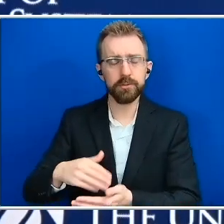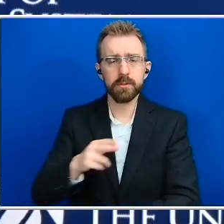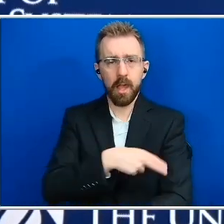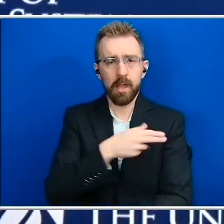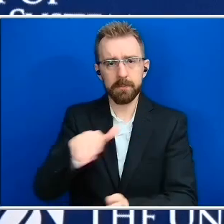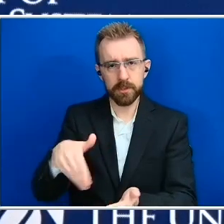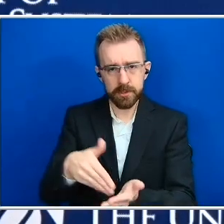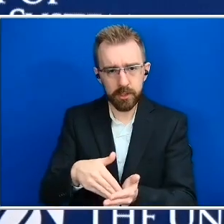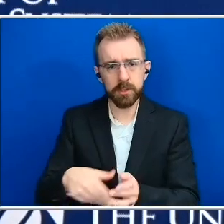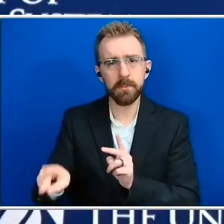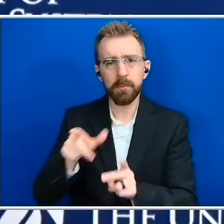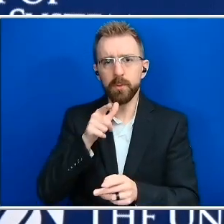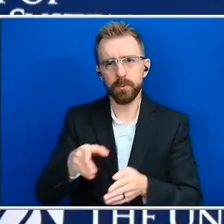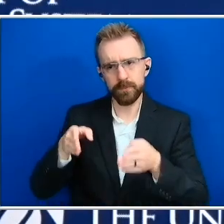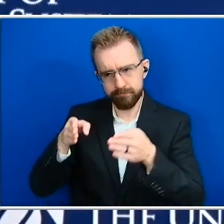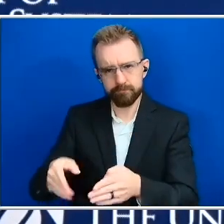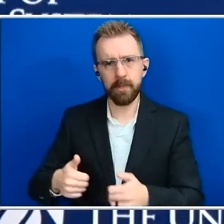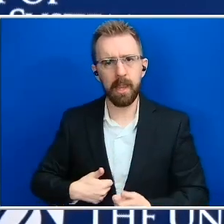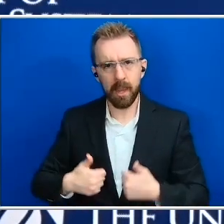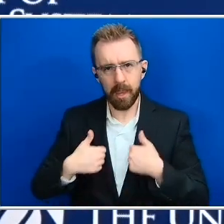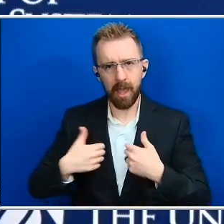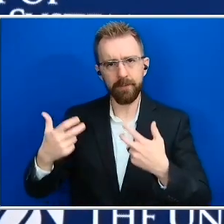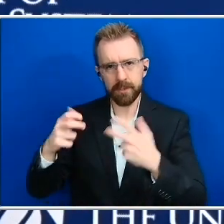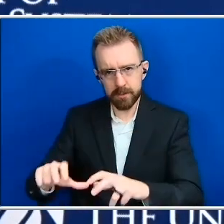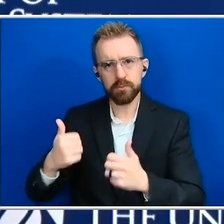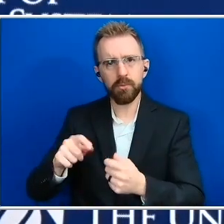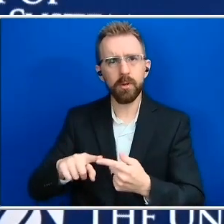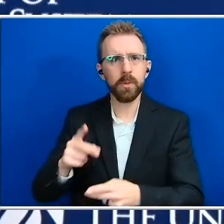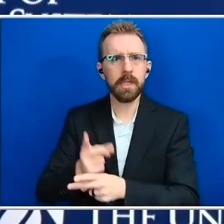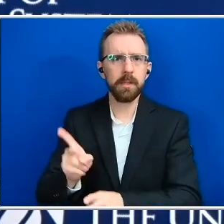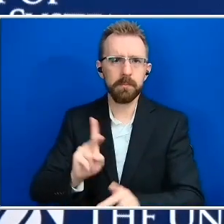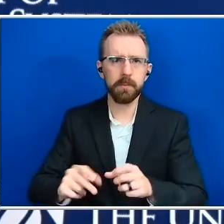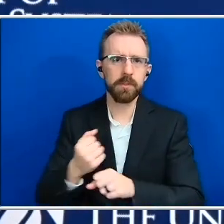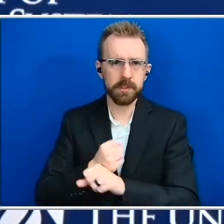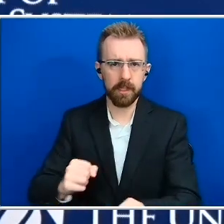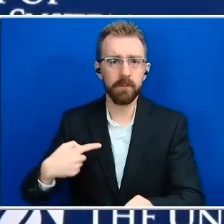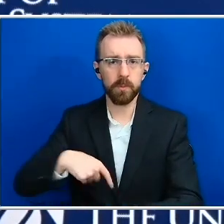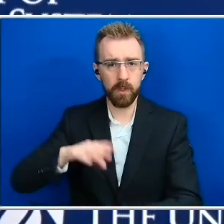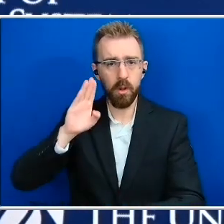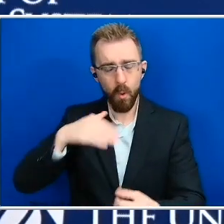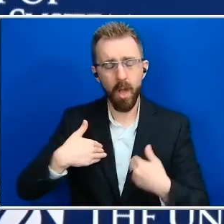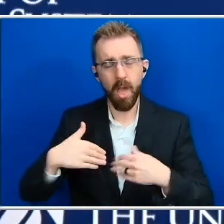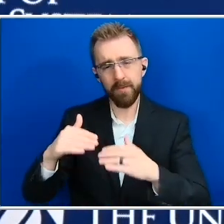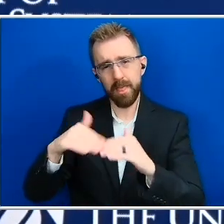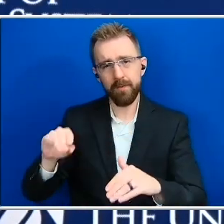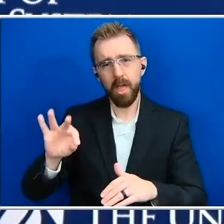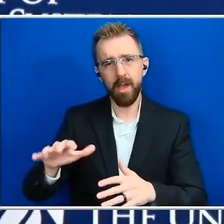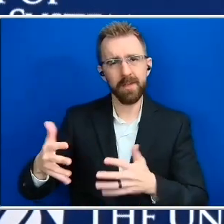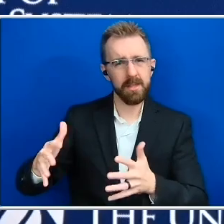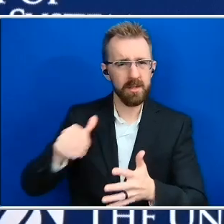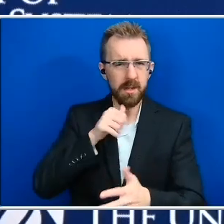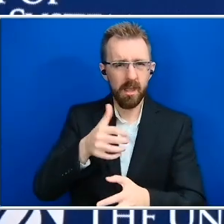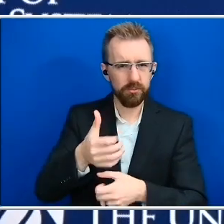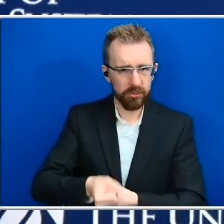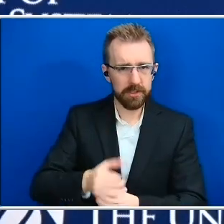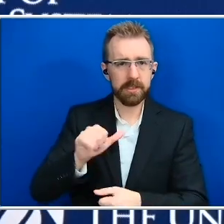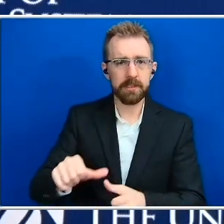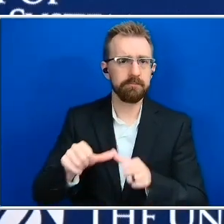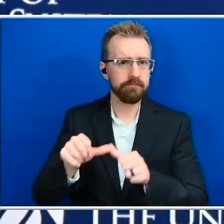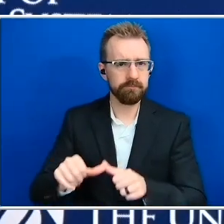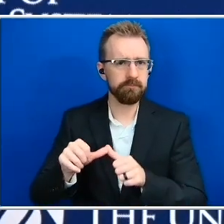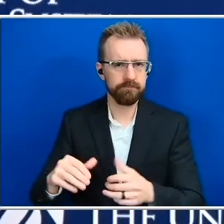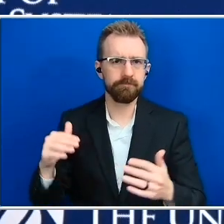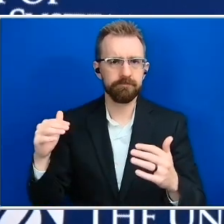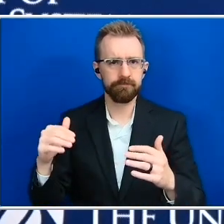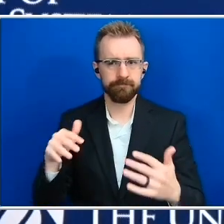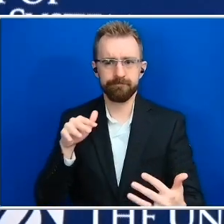their lives to trying to keep people safe. So I think we know that there is that level of distrust there, and that is a constant battle for us every day to continue to